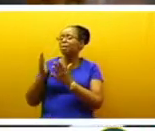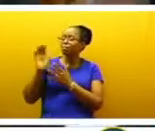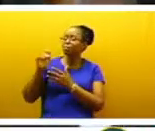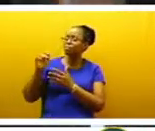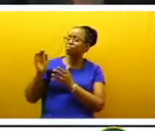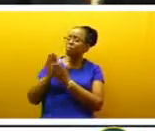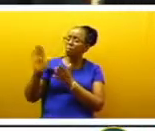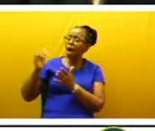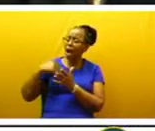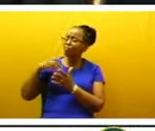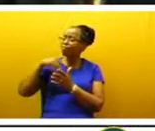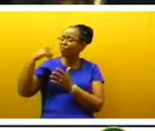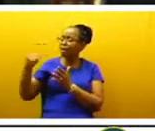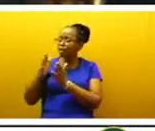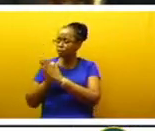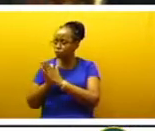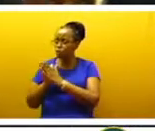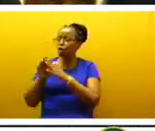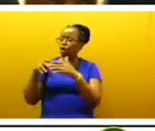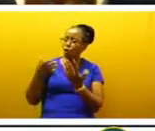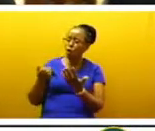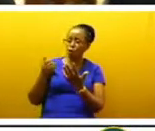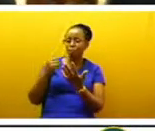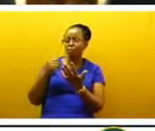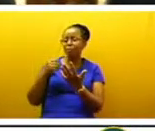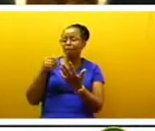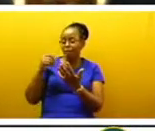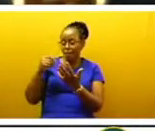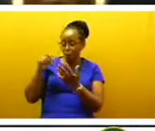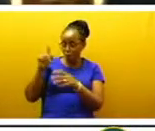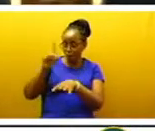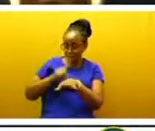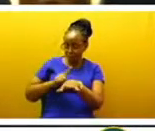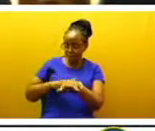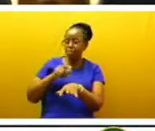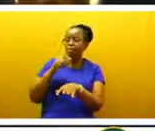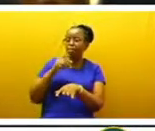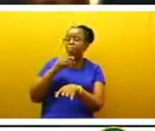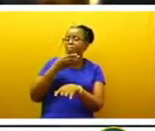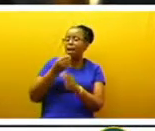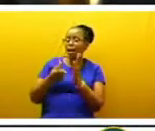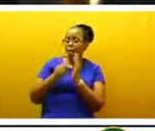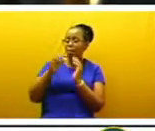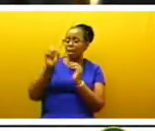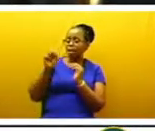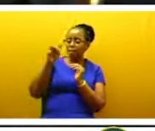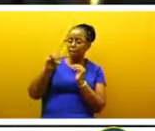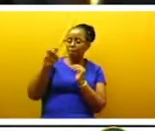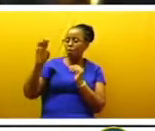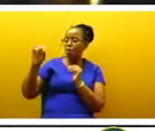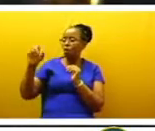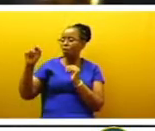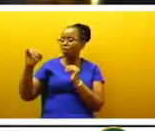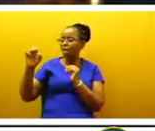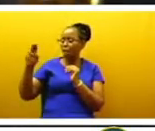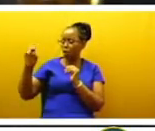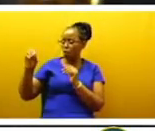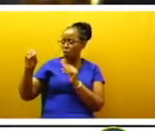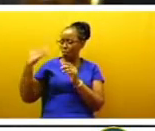S.M. Otieno, from whom I learned a lot as a young man in the practice of criminal